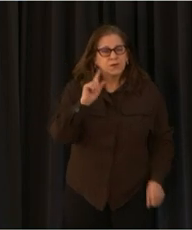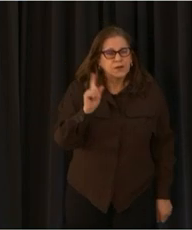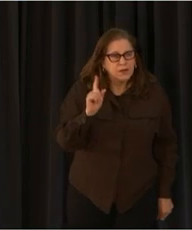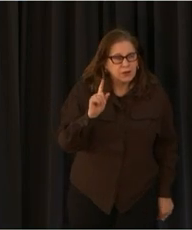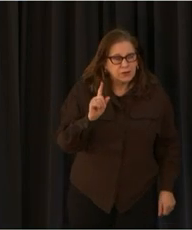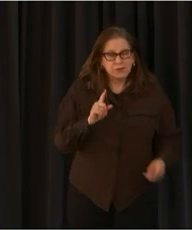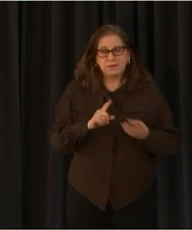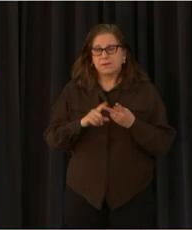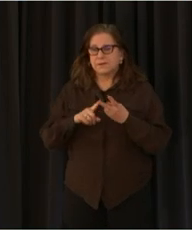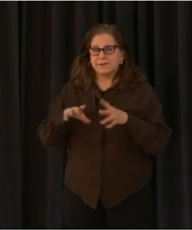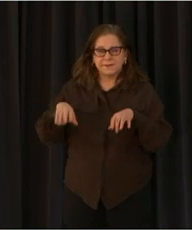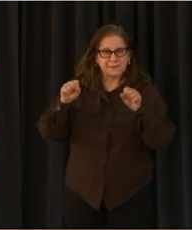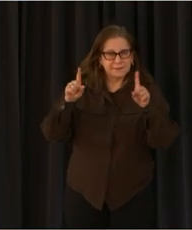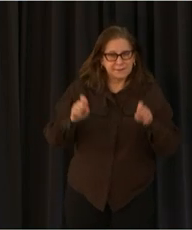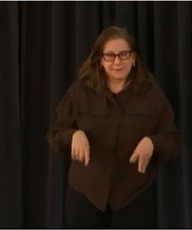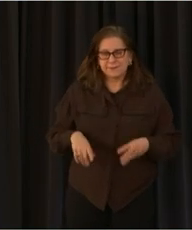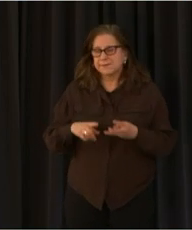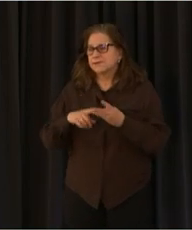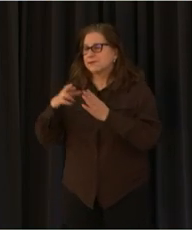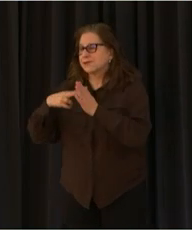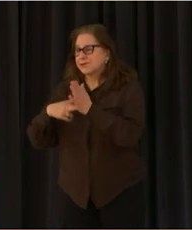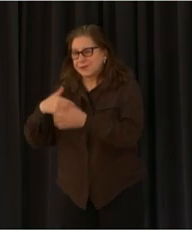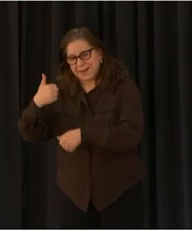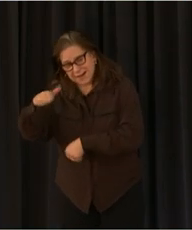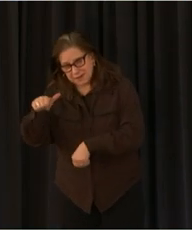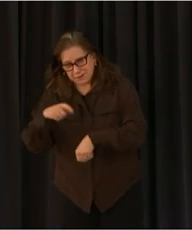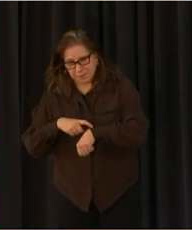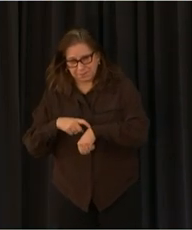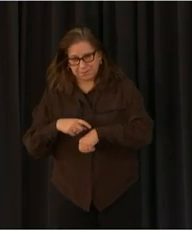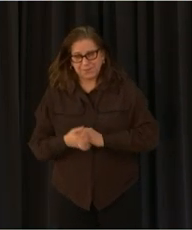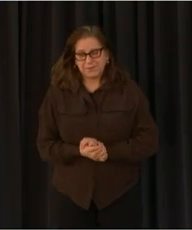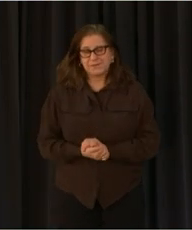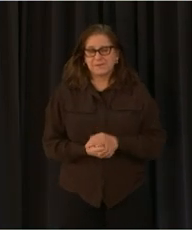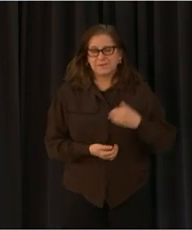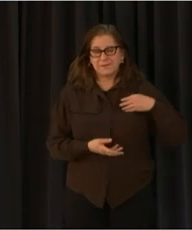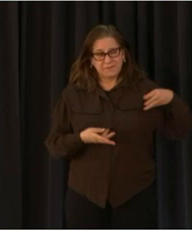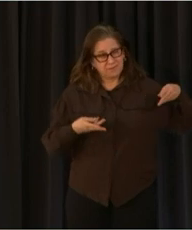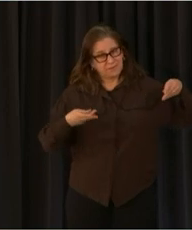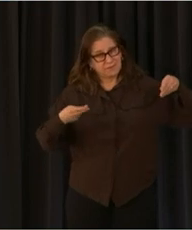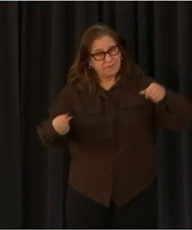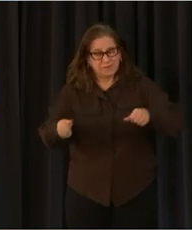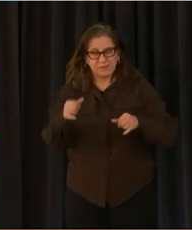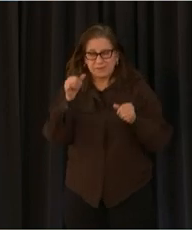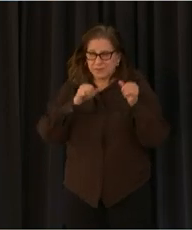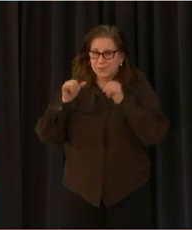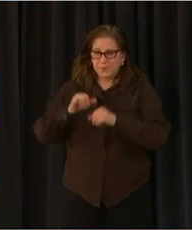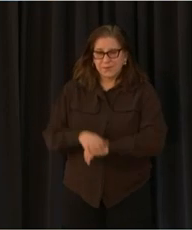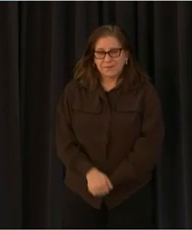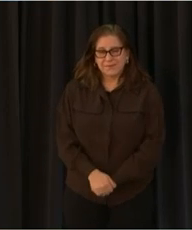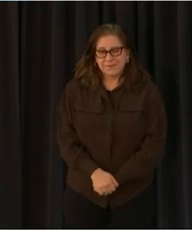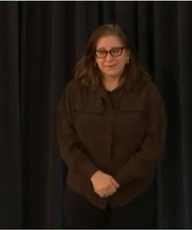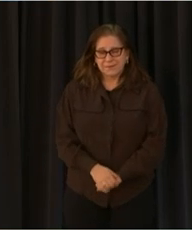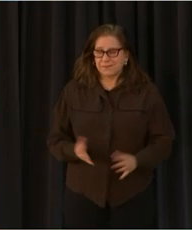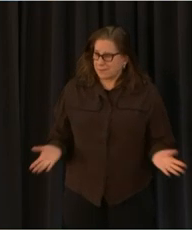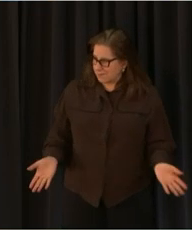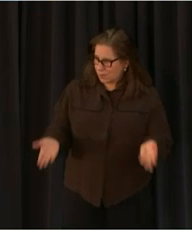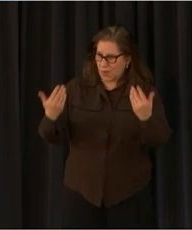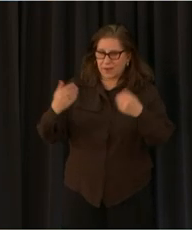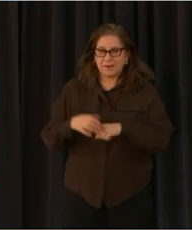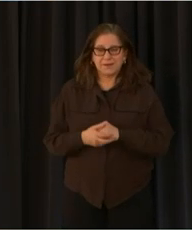is available. Let me ask Dr. Nesbitt to talk a bit about